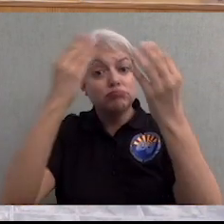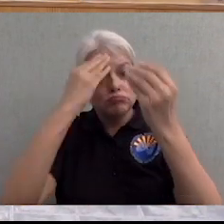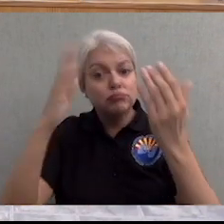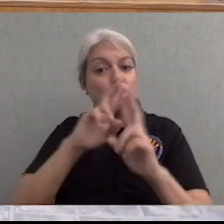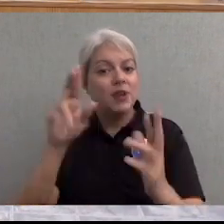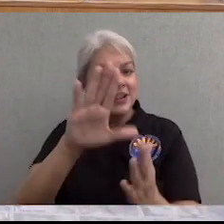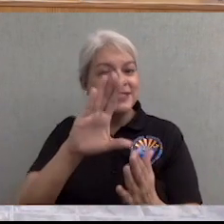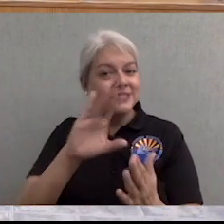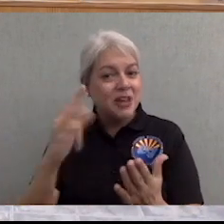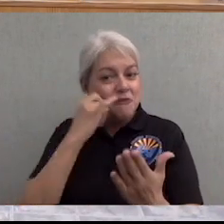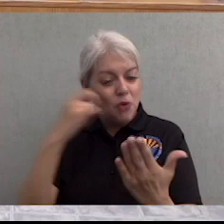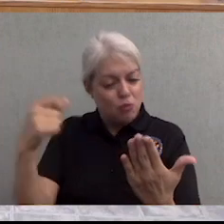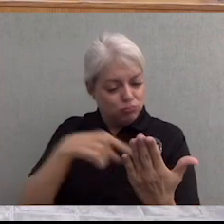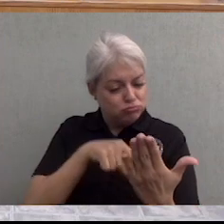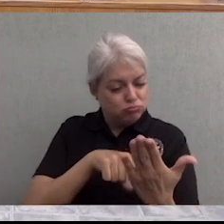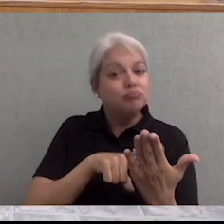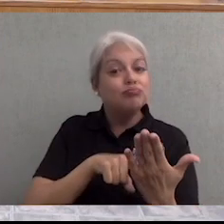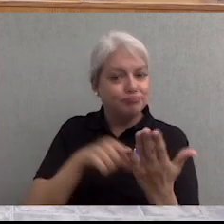on your phones.